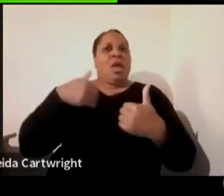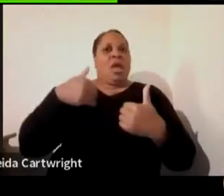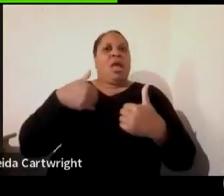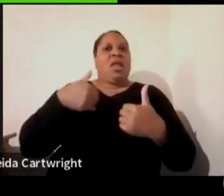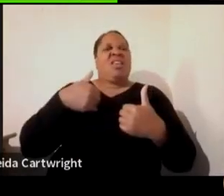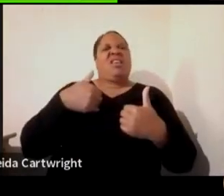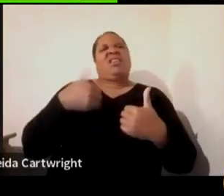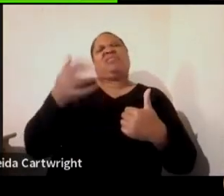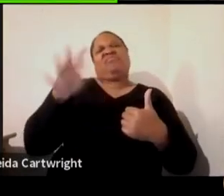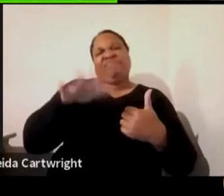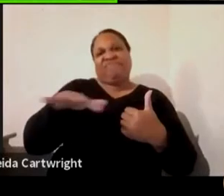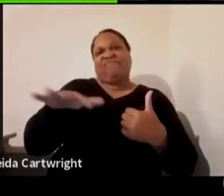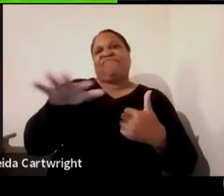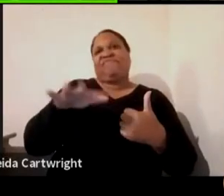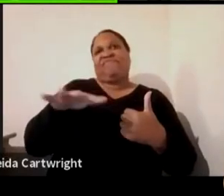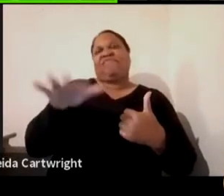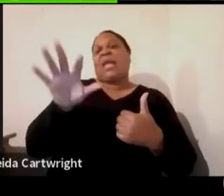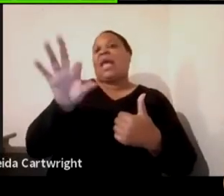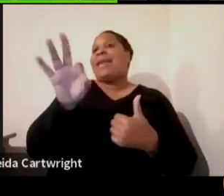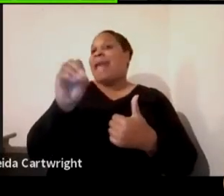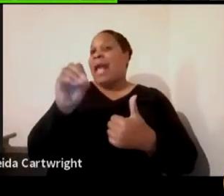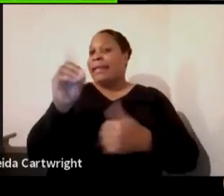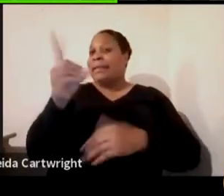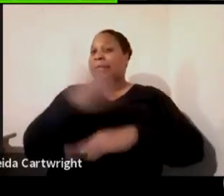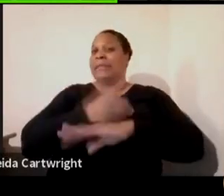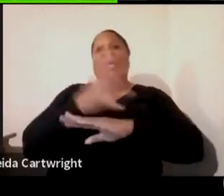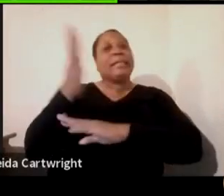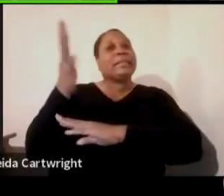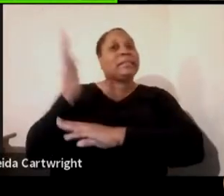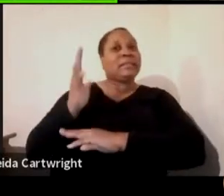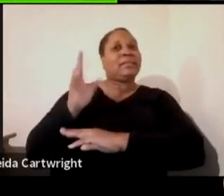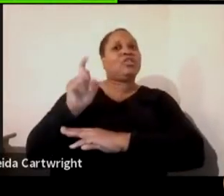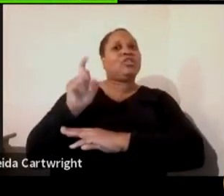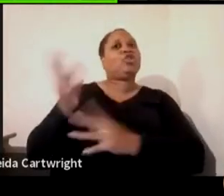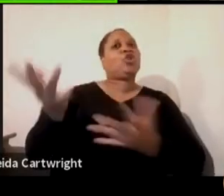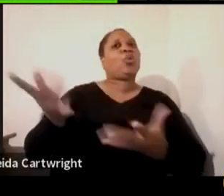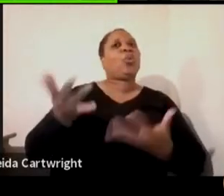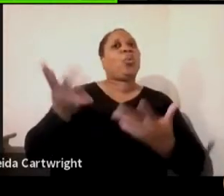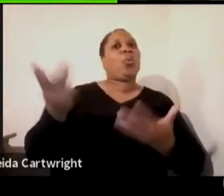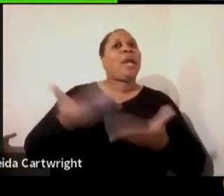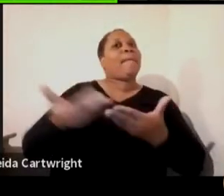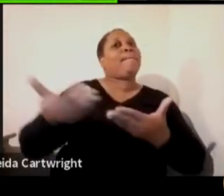last 90 days, that you should wait before you have the vaccine.